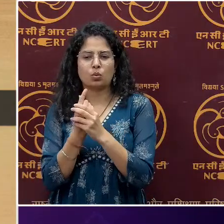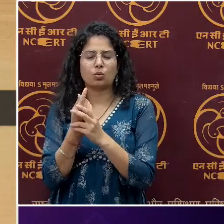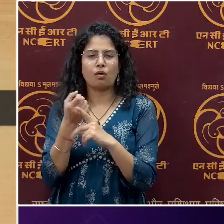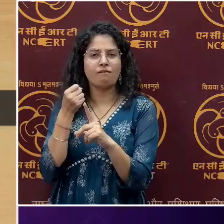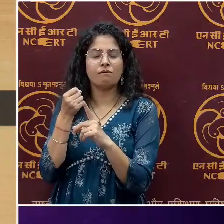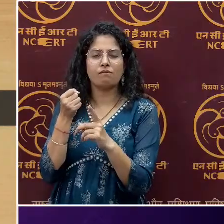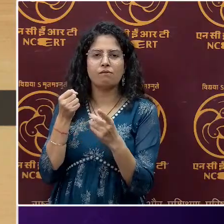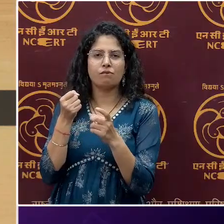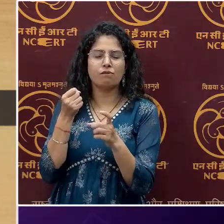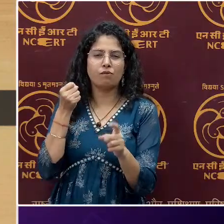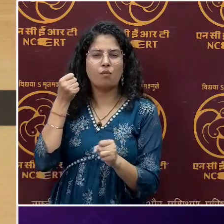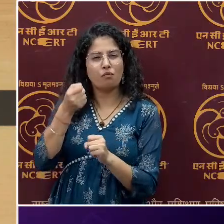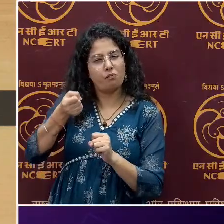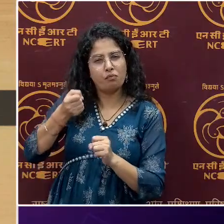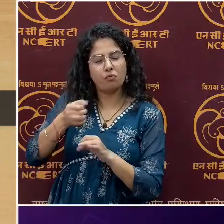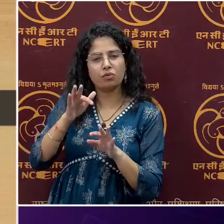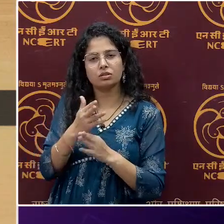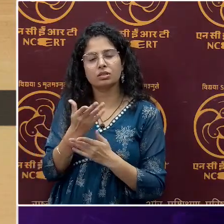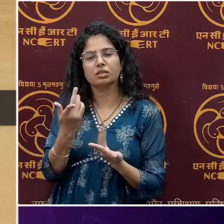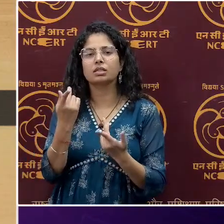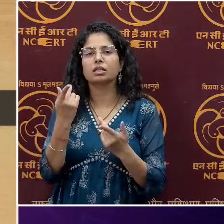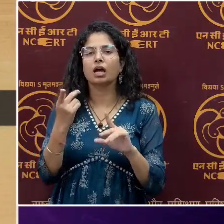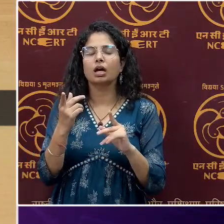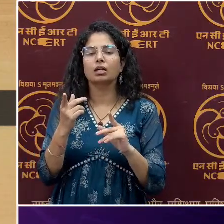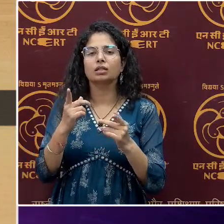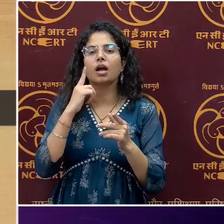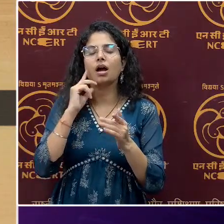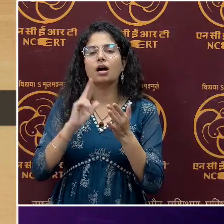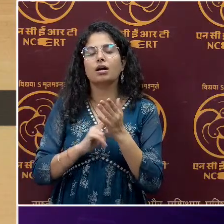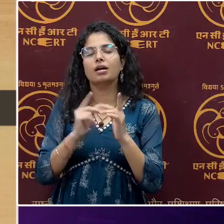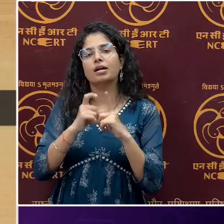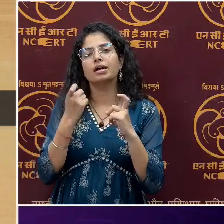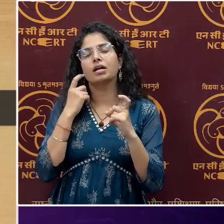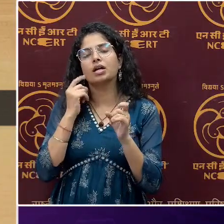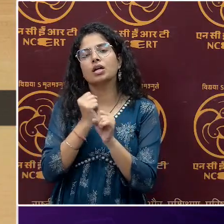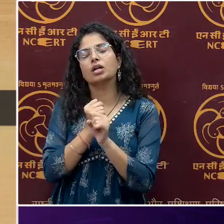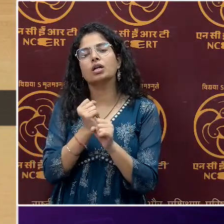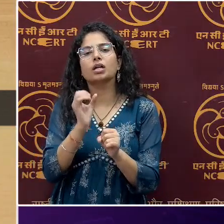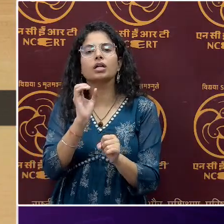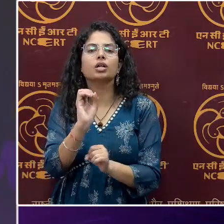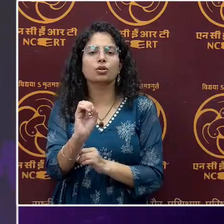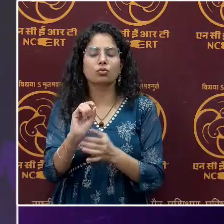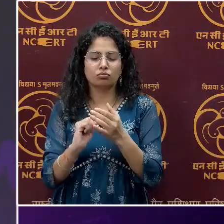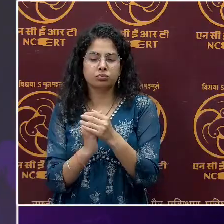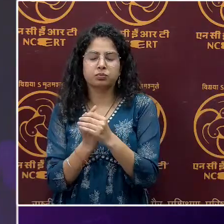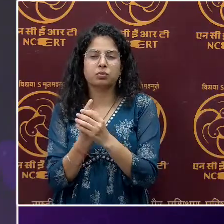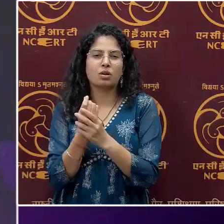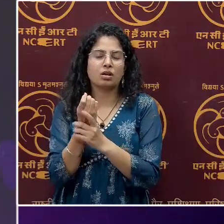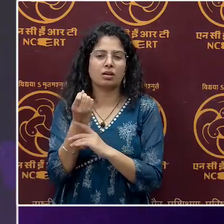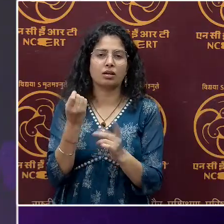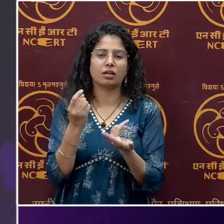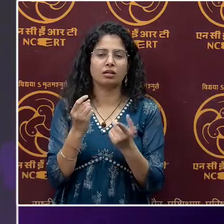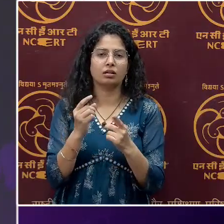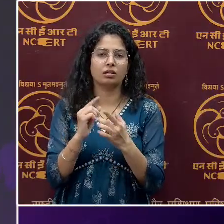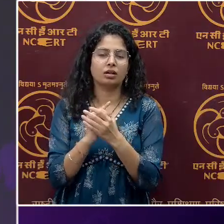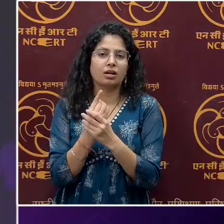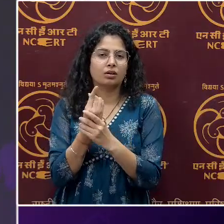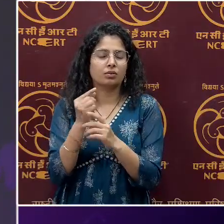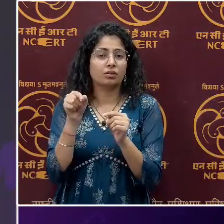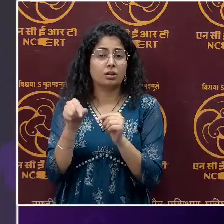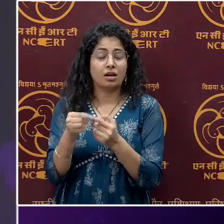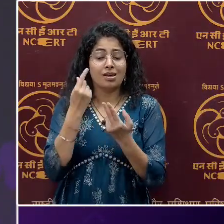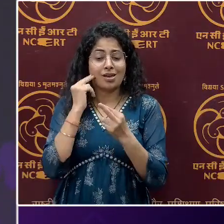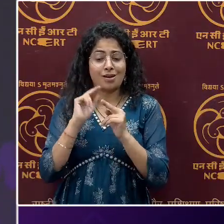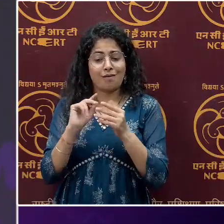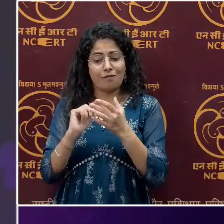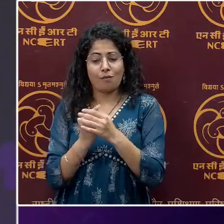in indigo cultivation? No, it just take out all the nutrients from the soil. After indigo, you can't